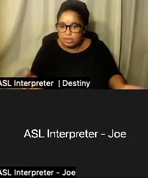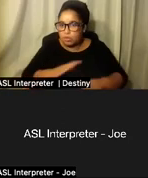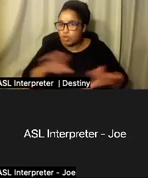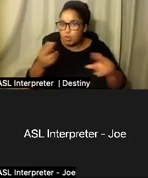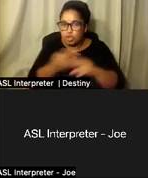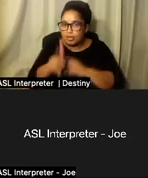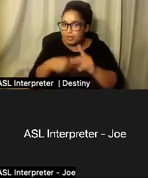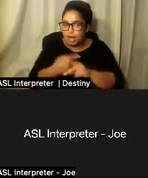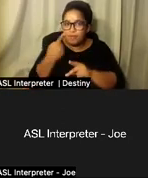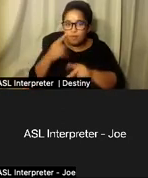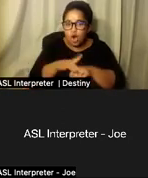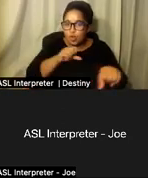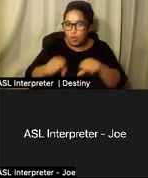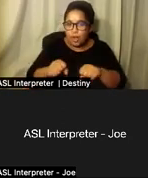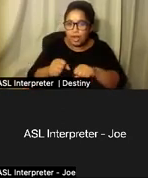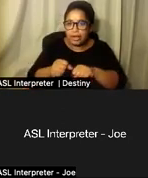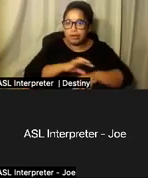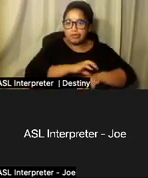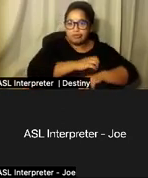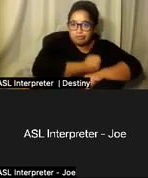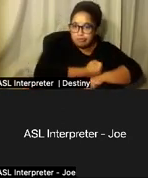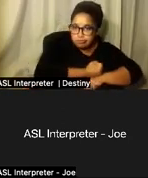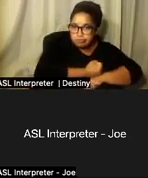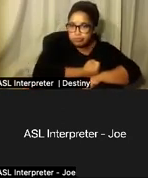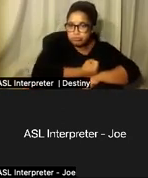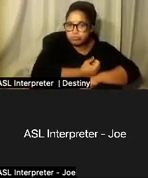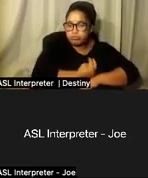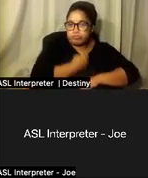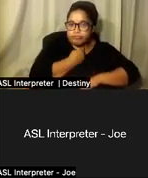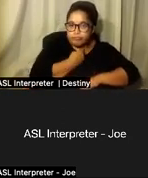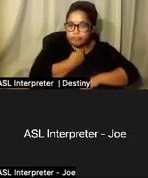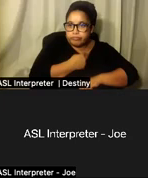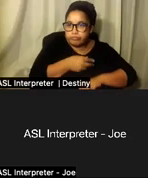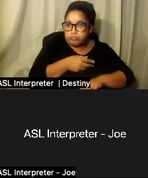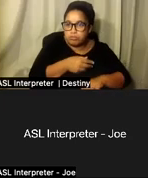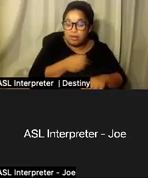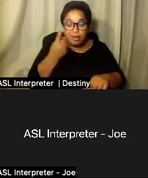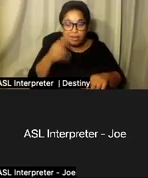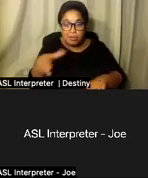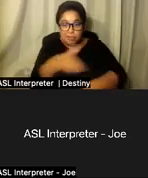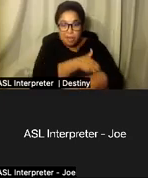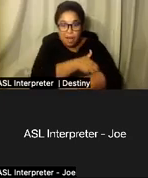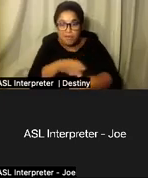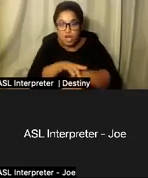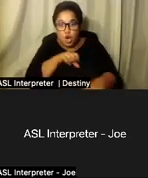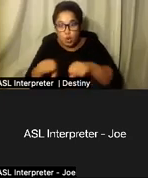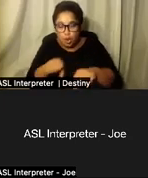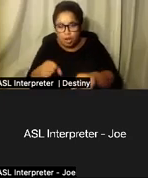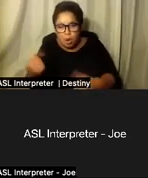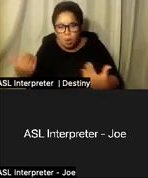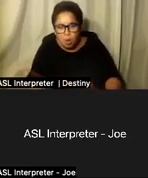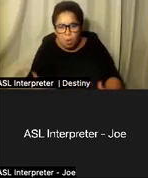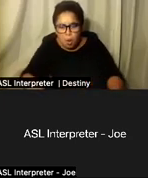them as an earthquake restraint. The power of an earthquake can be enormous,